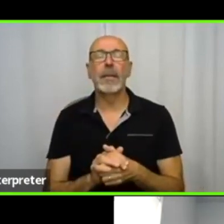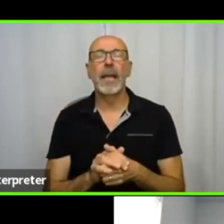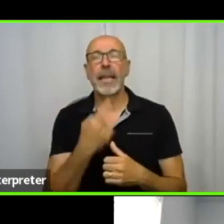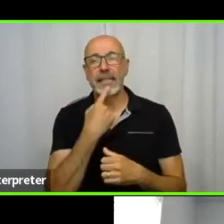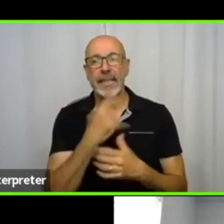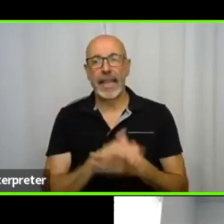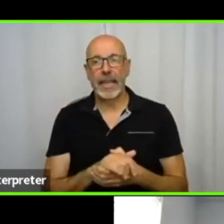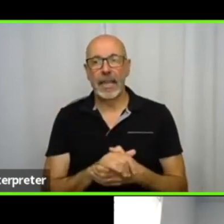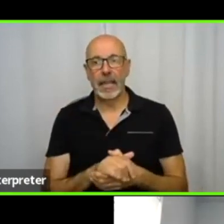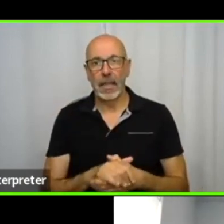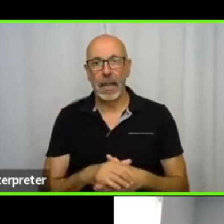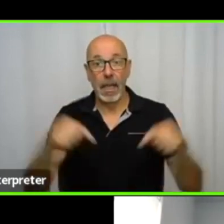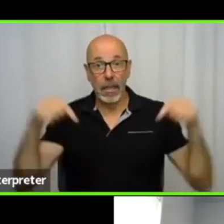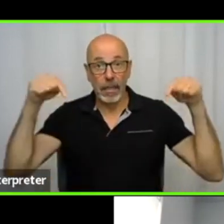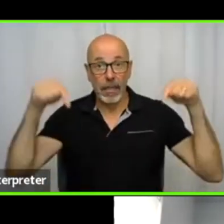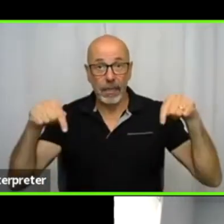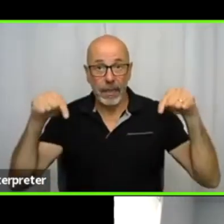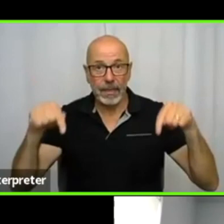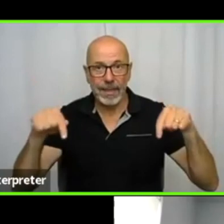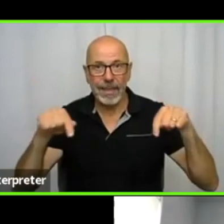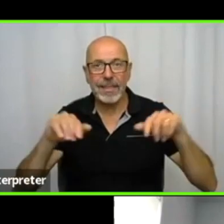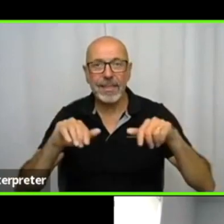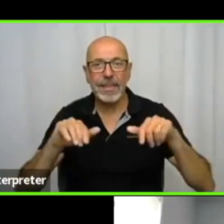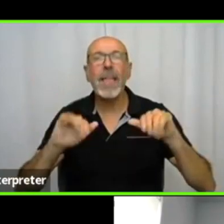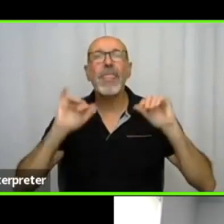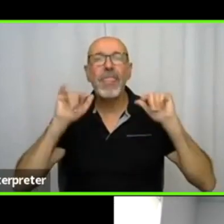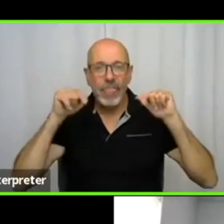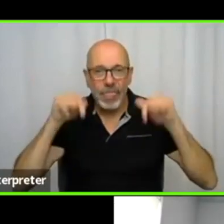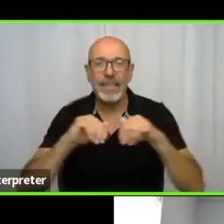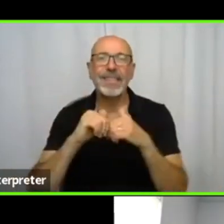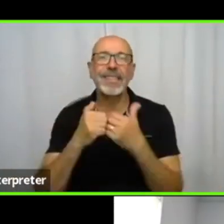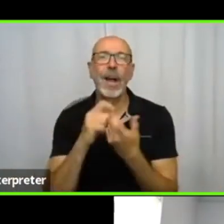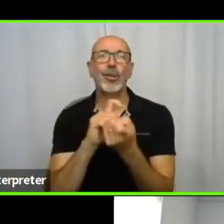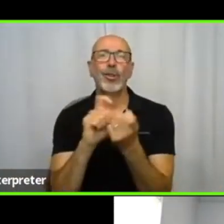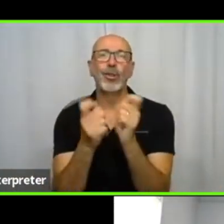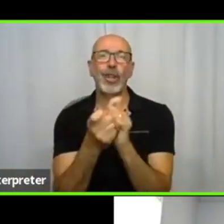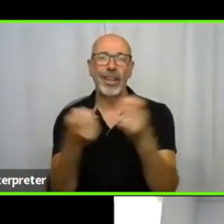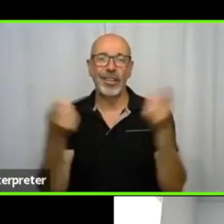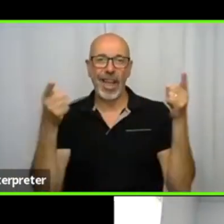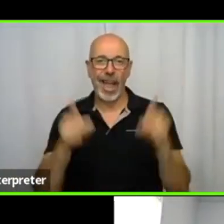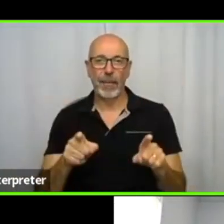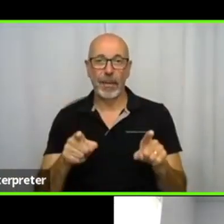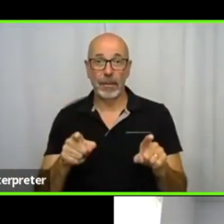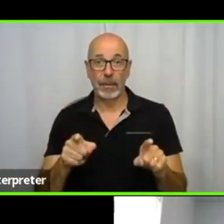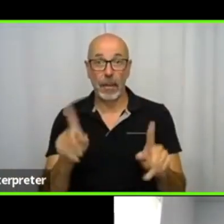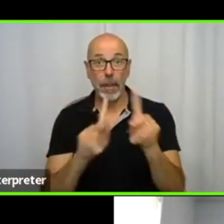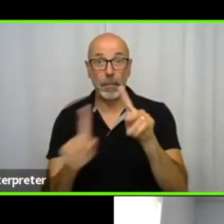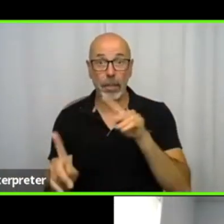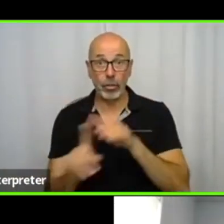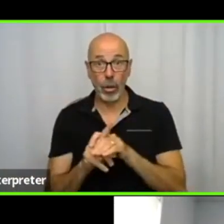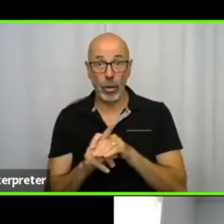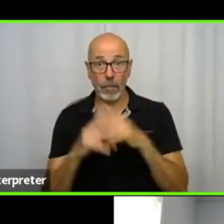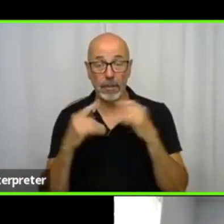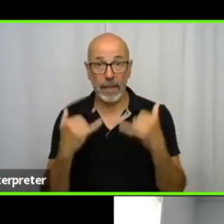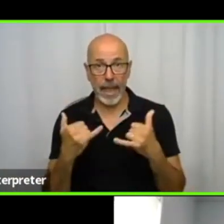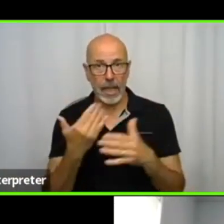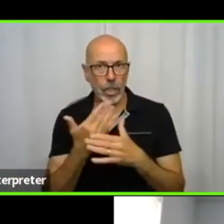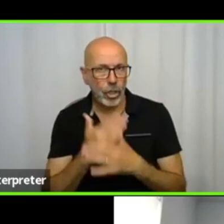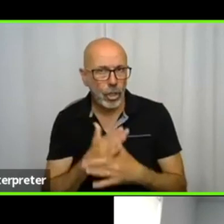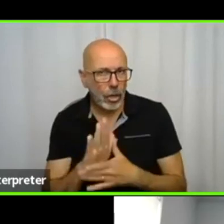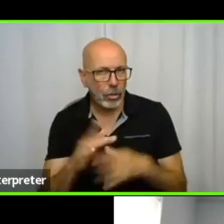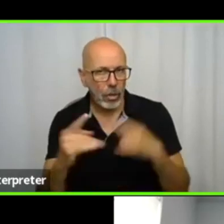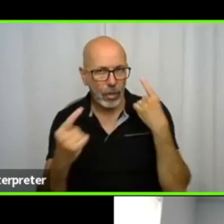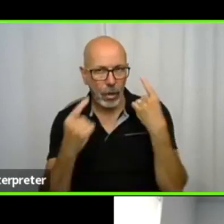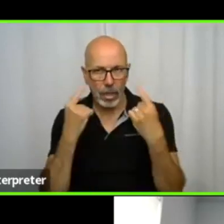this is how change is made. Those of you that showed up today that shared your